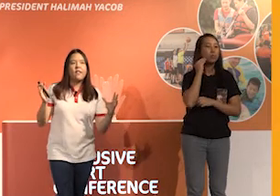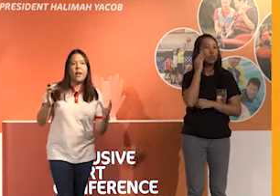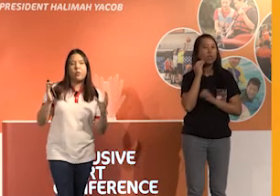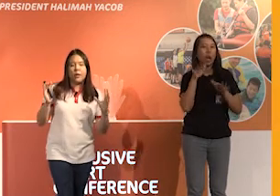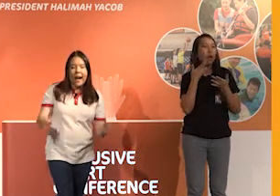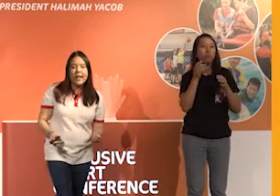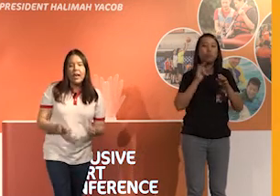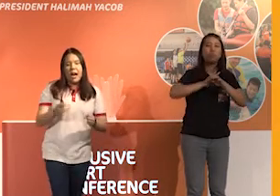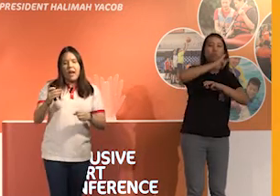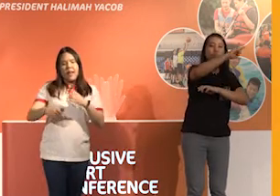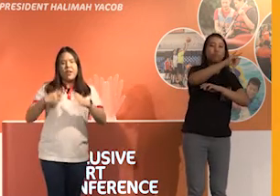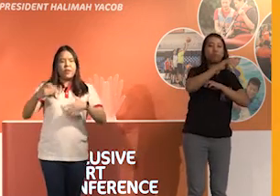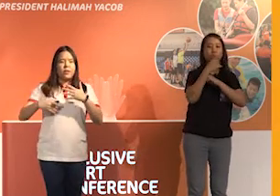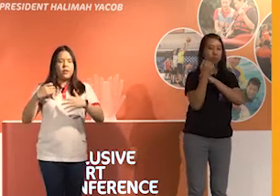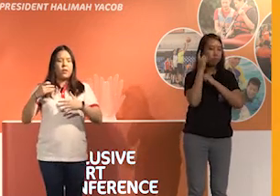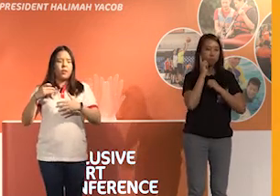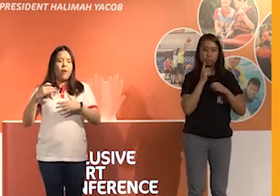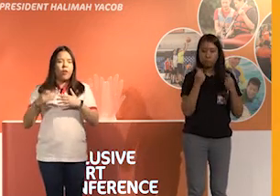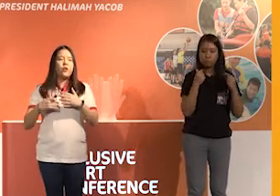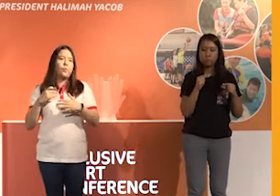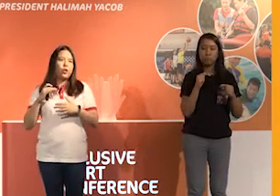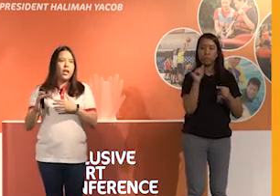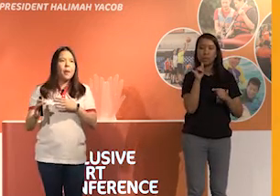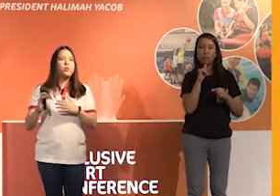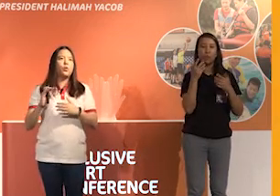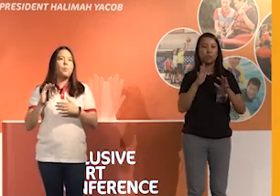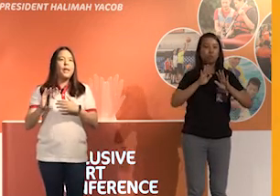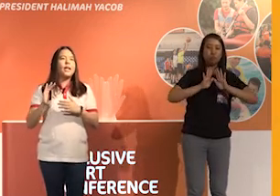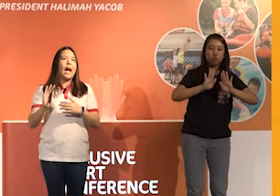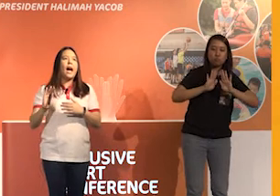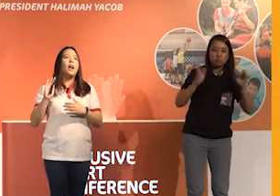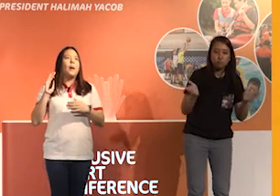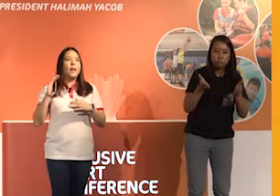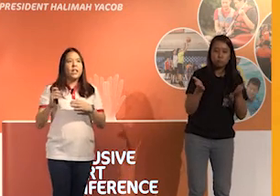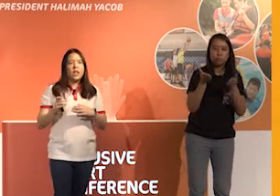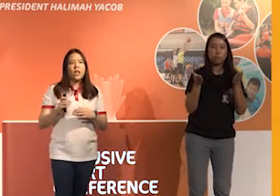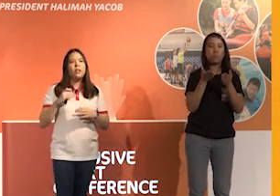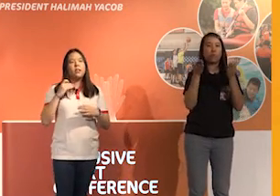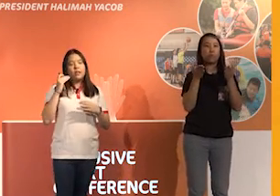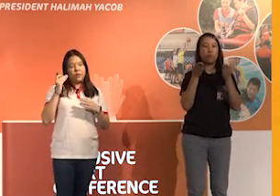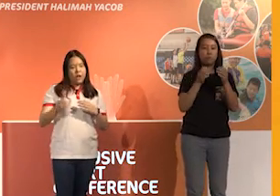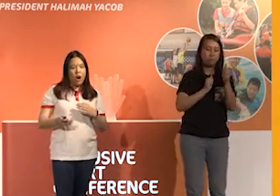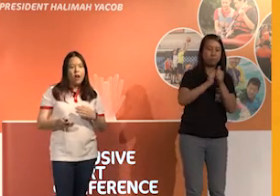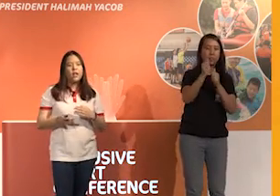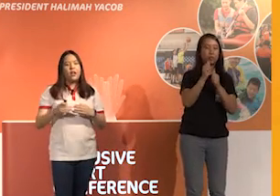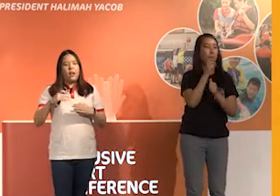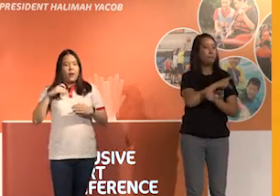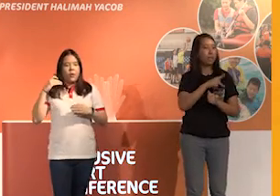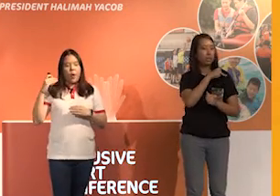overseas deaf game look like. And then, of course, we push them to pick their personal